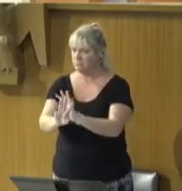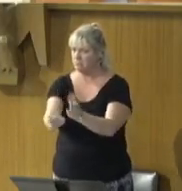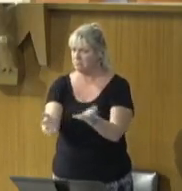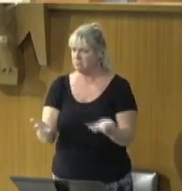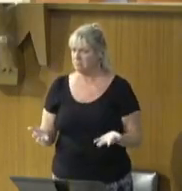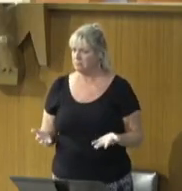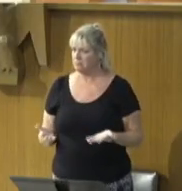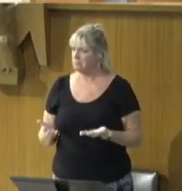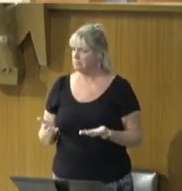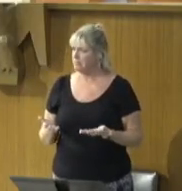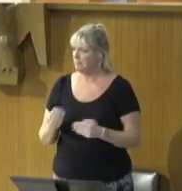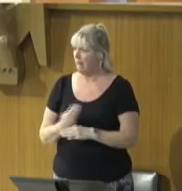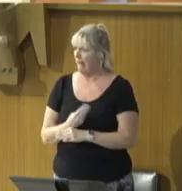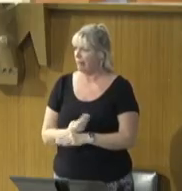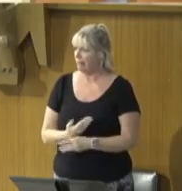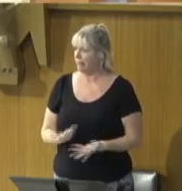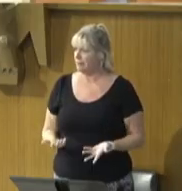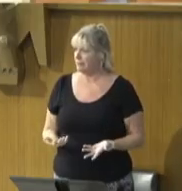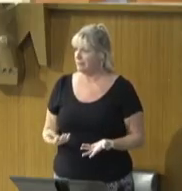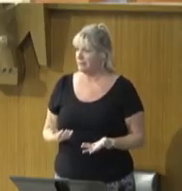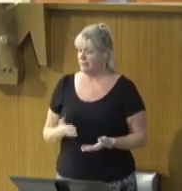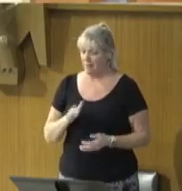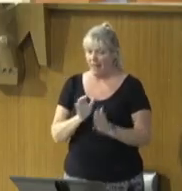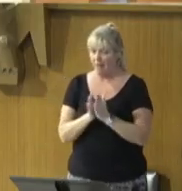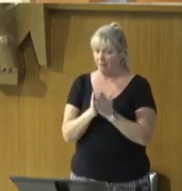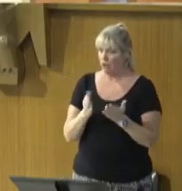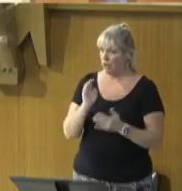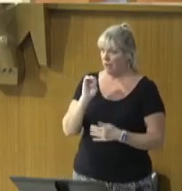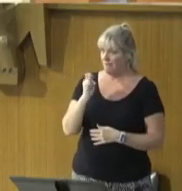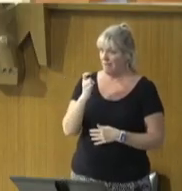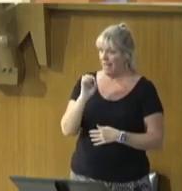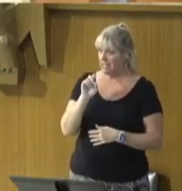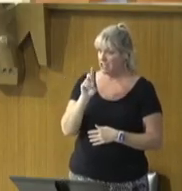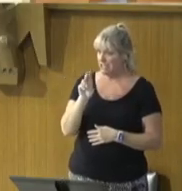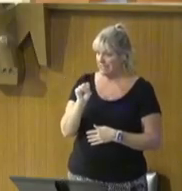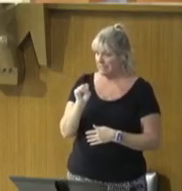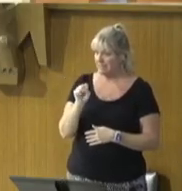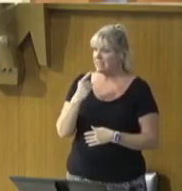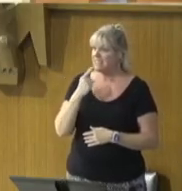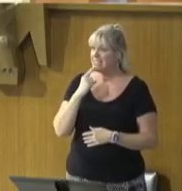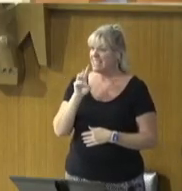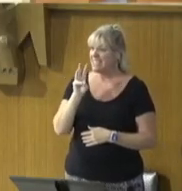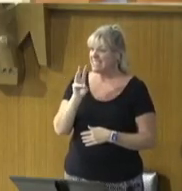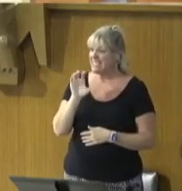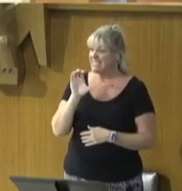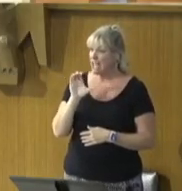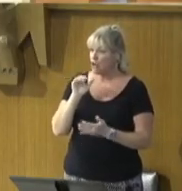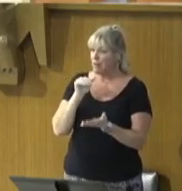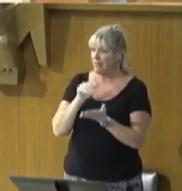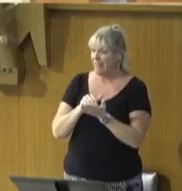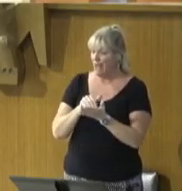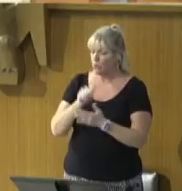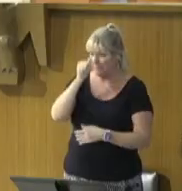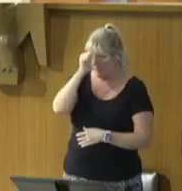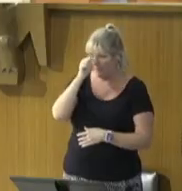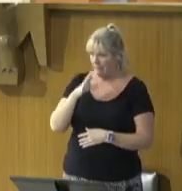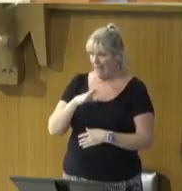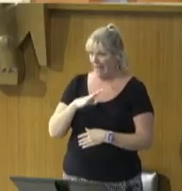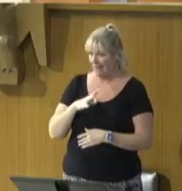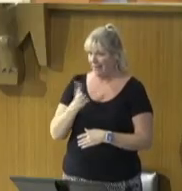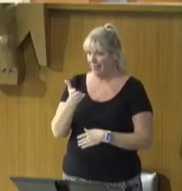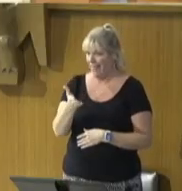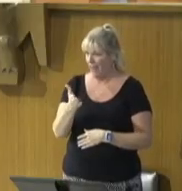math. The book of Exodus tells us that there were 600,000 men in the Israelite camp,